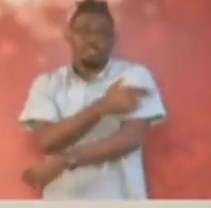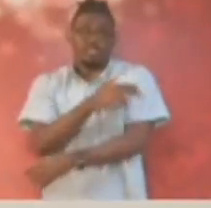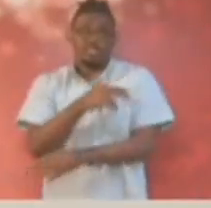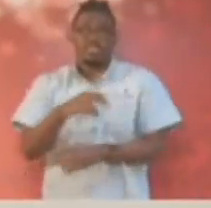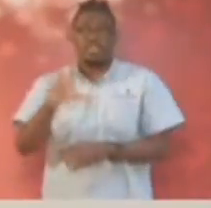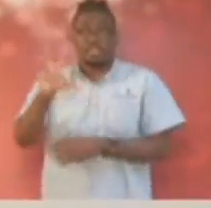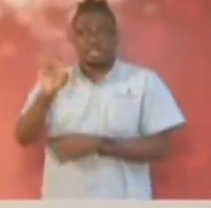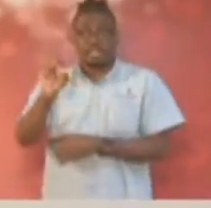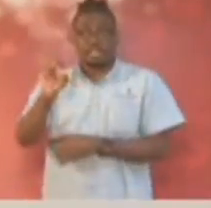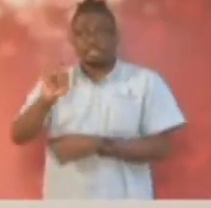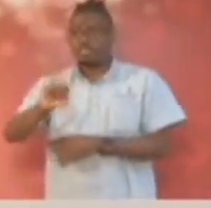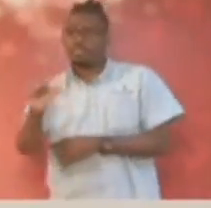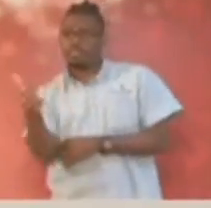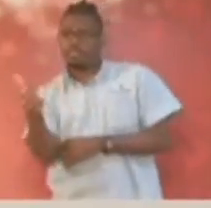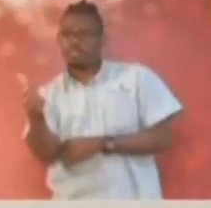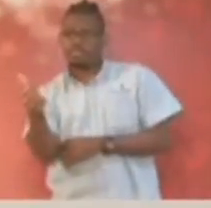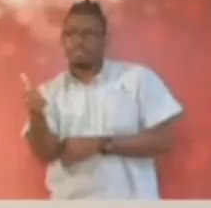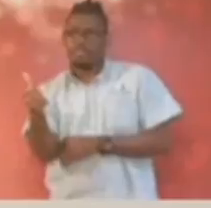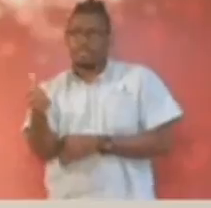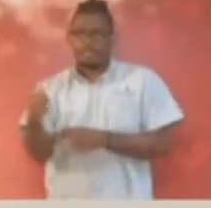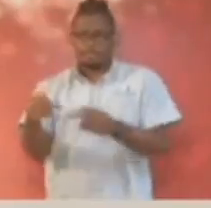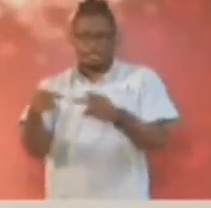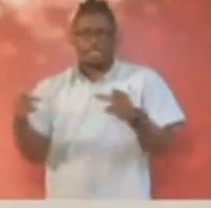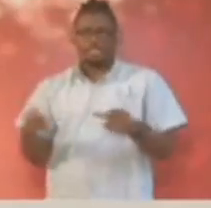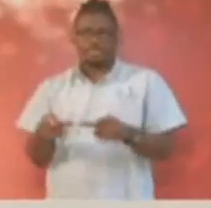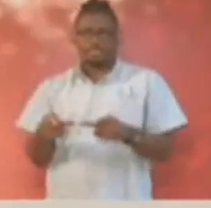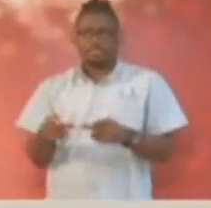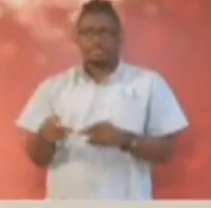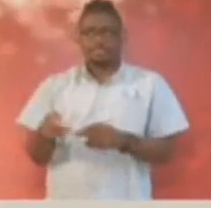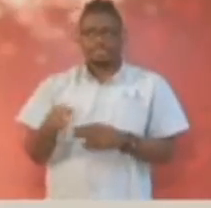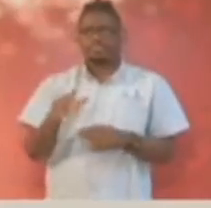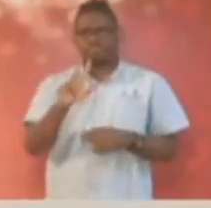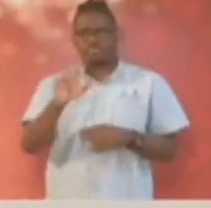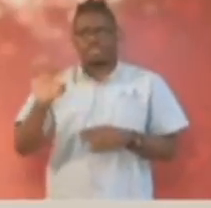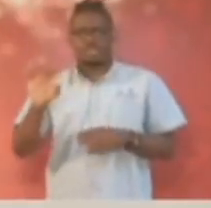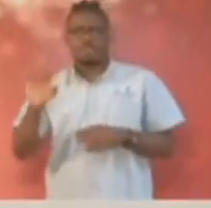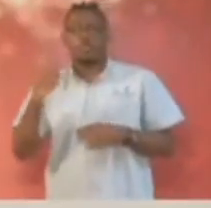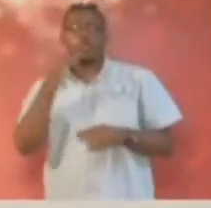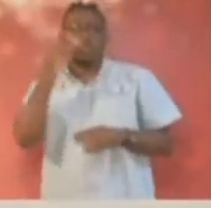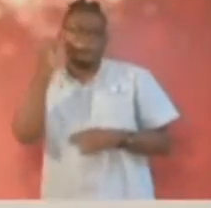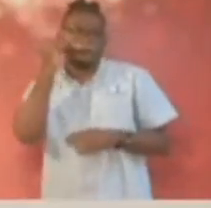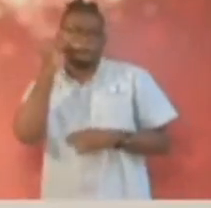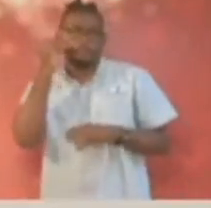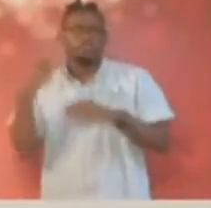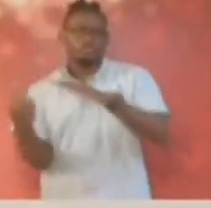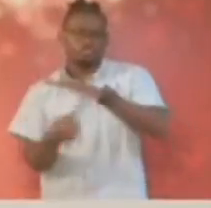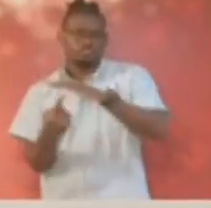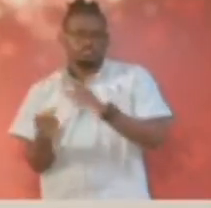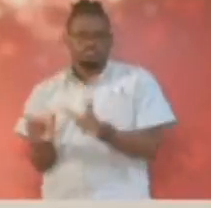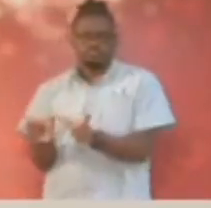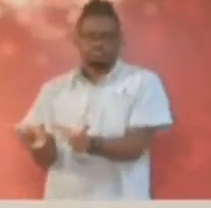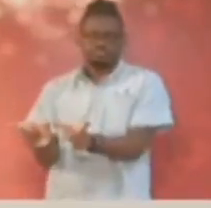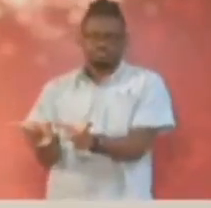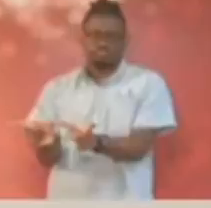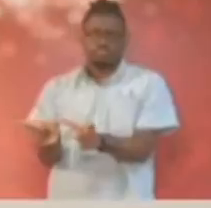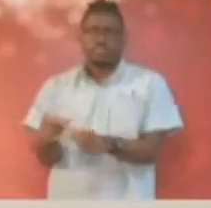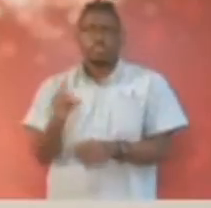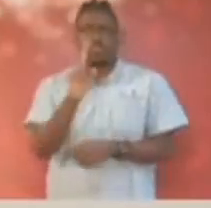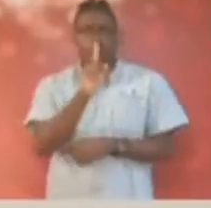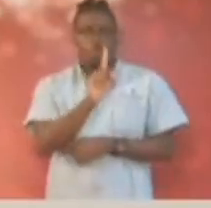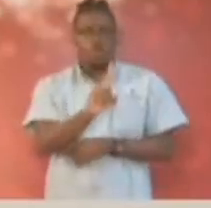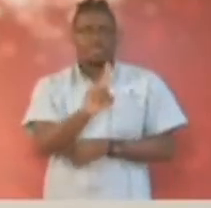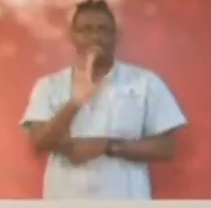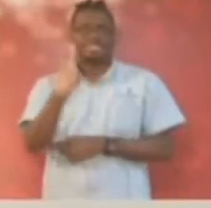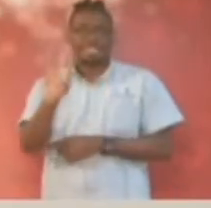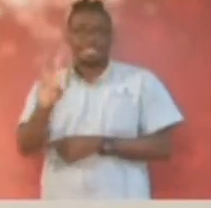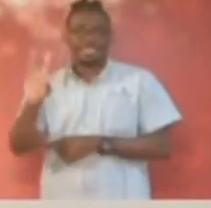are 439 individuals in home self-isolation and 166 individuals